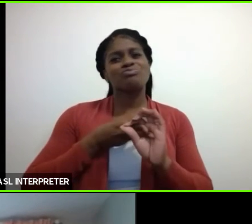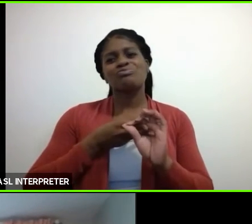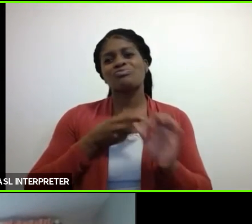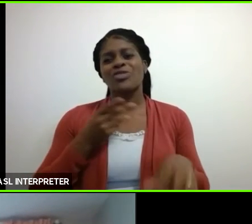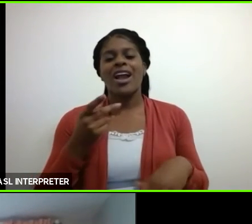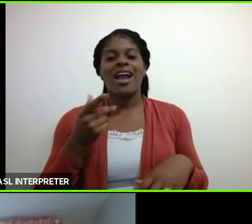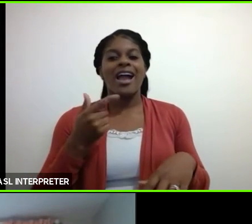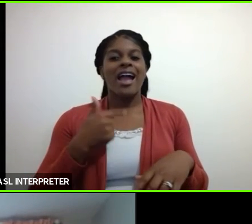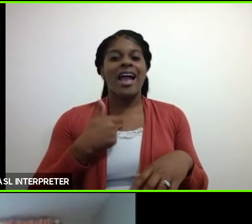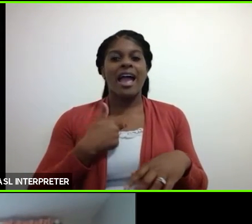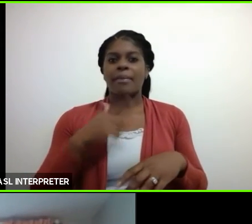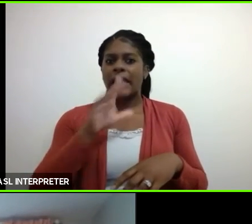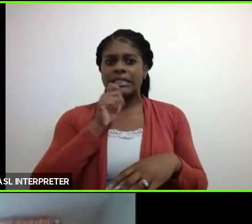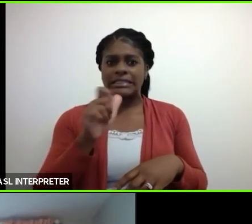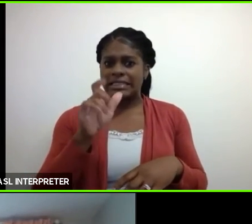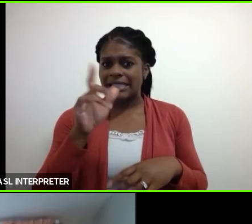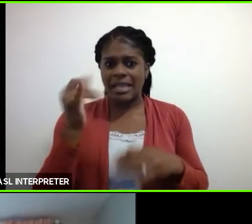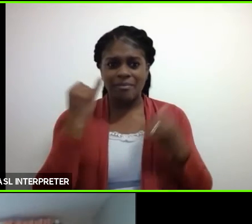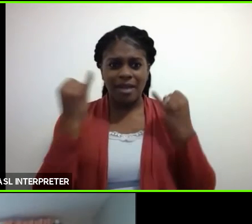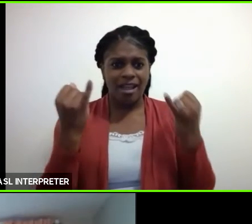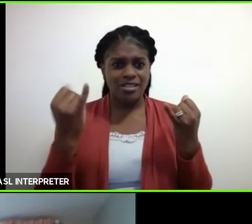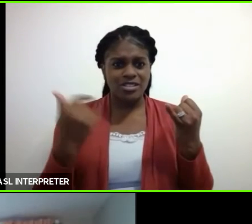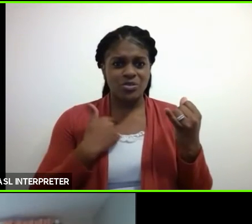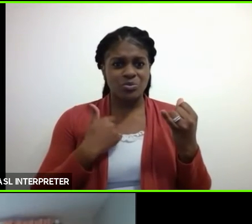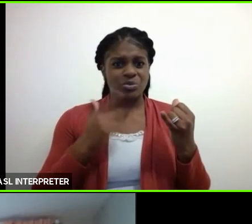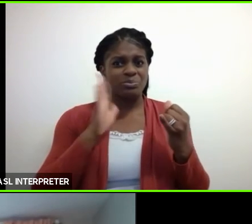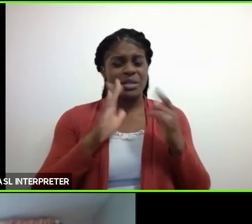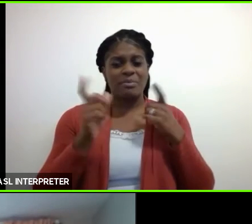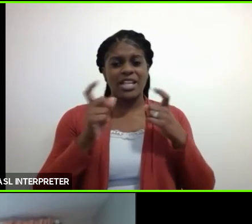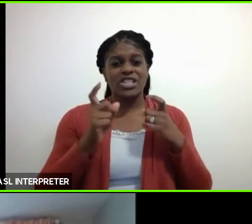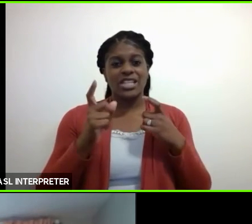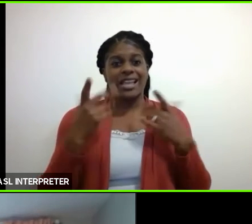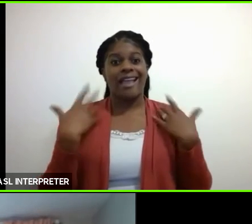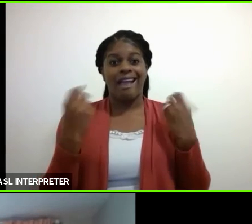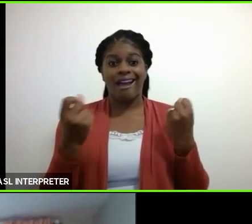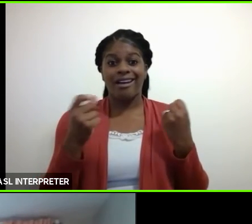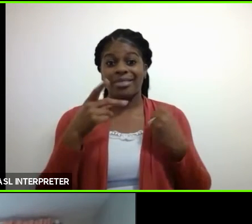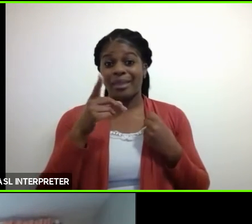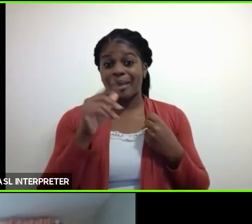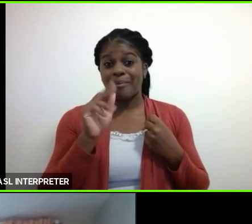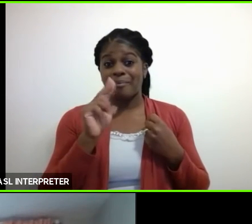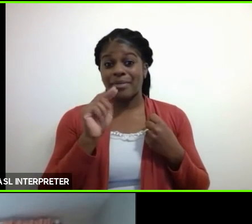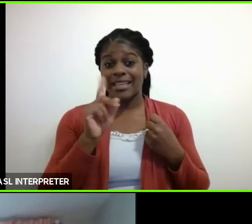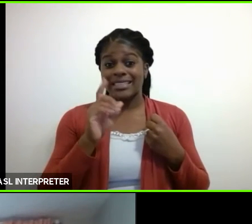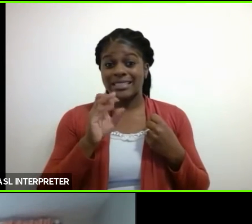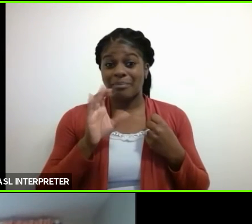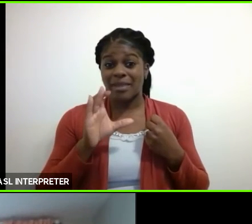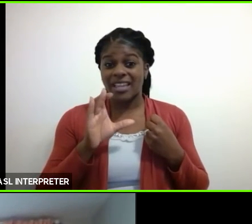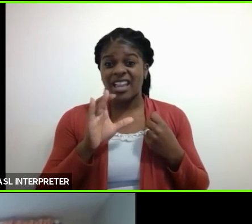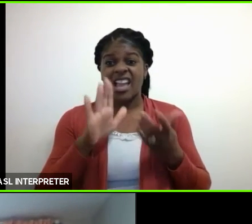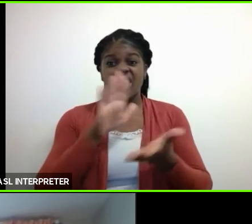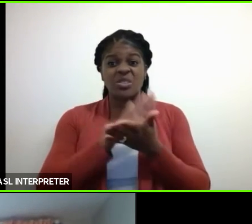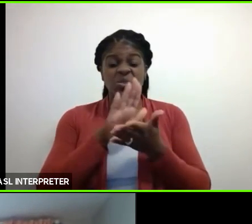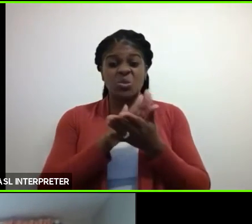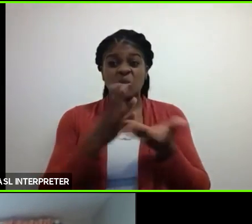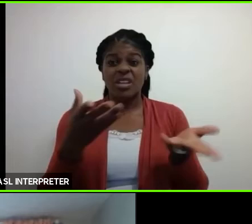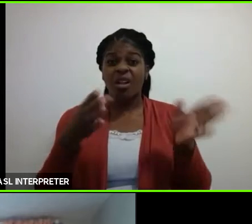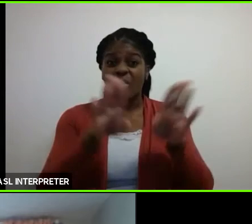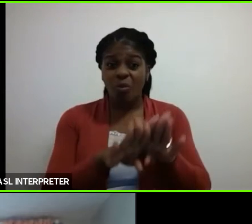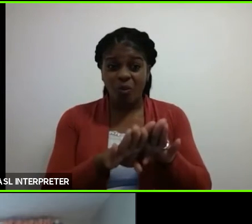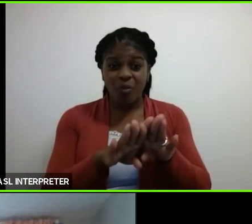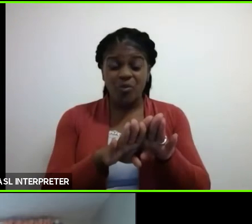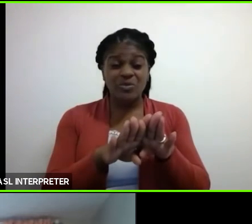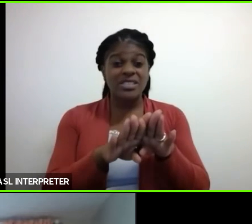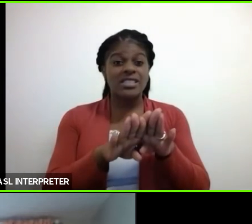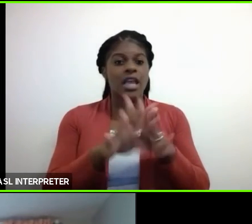be managing a health pandemic that resulted in us closing our schools. And you